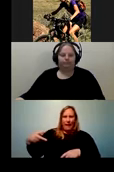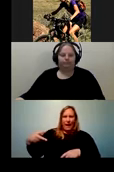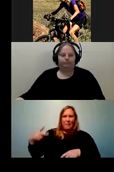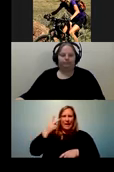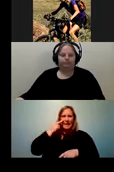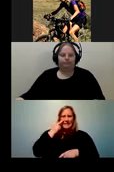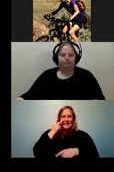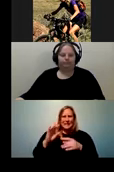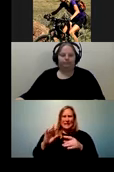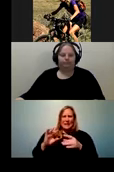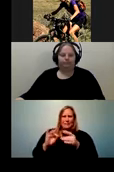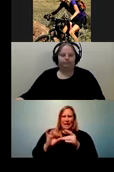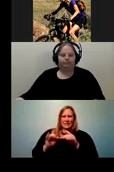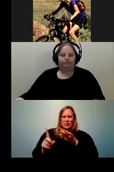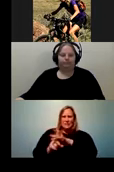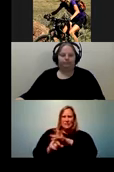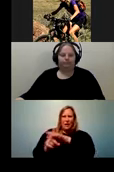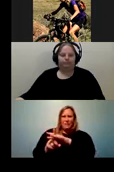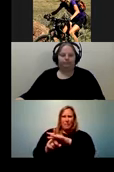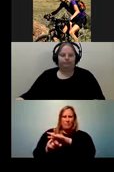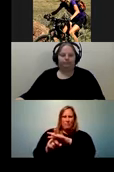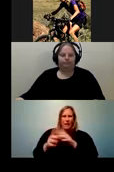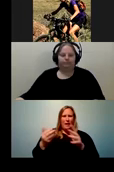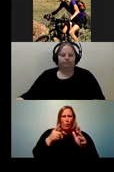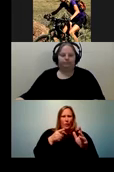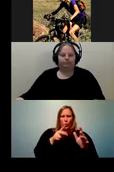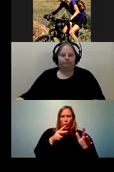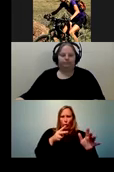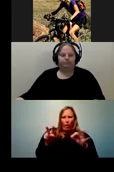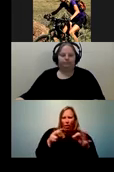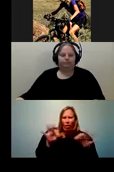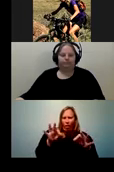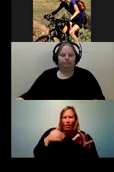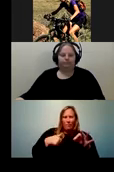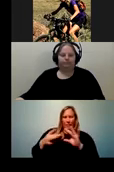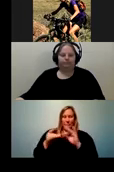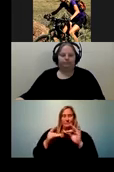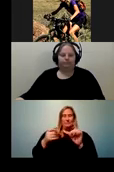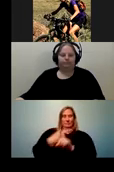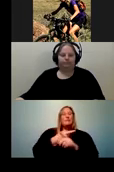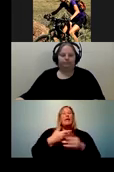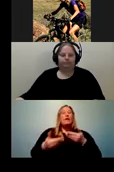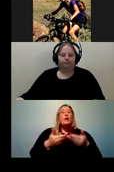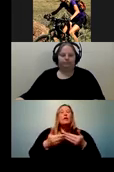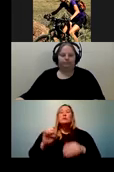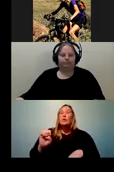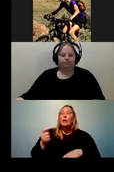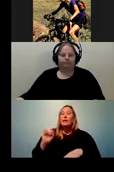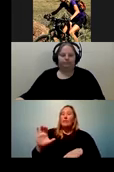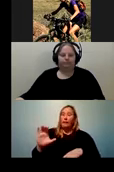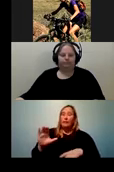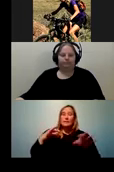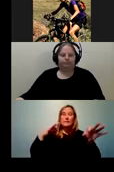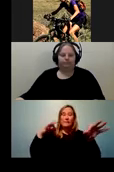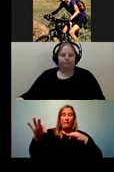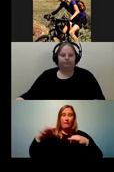up. And that's all I need is for you guys to be reading those things. Okay, so, but ethics defined. So we're going to look